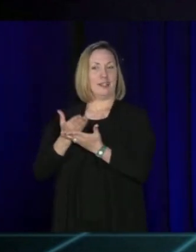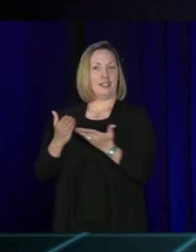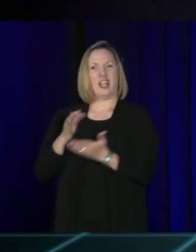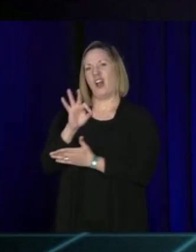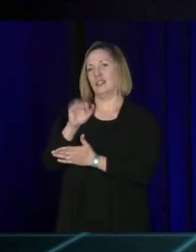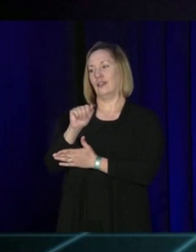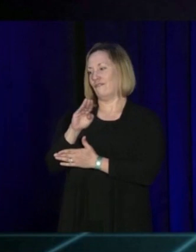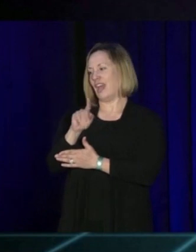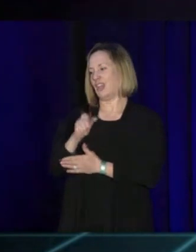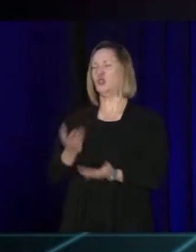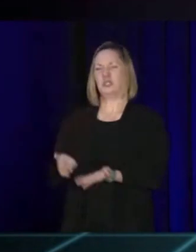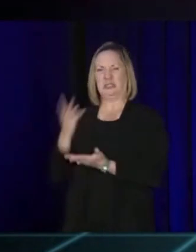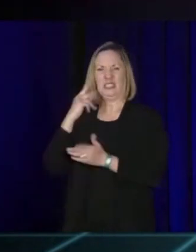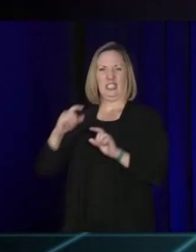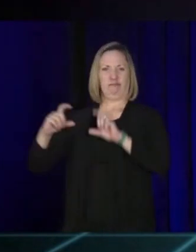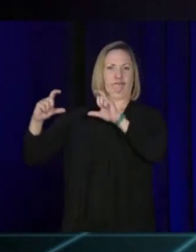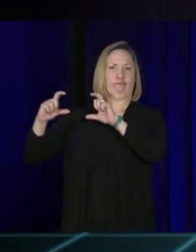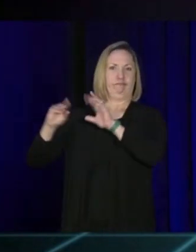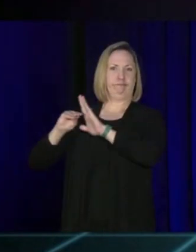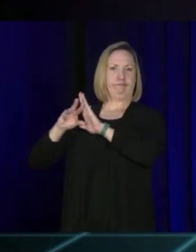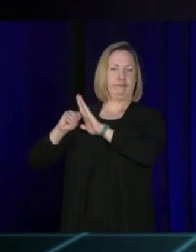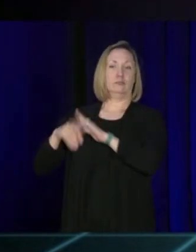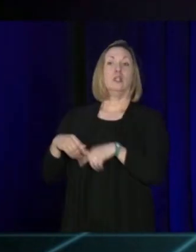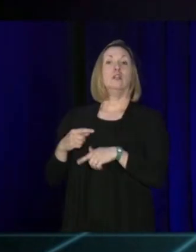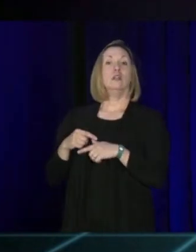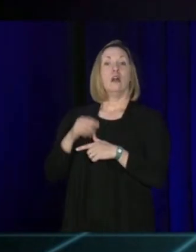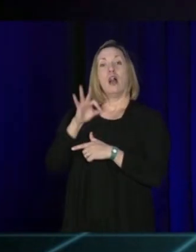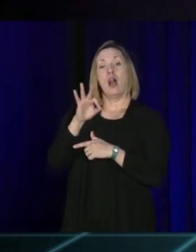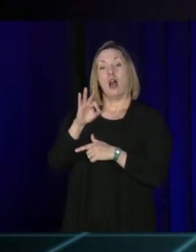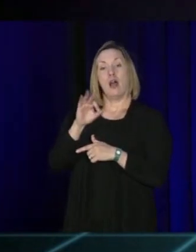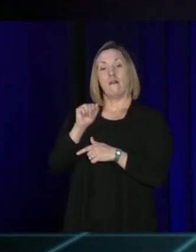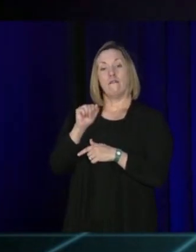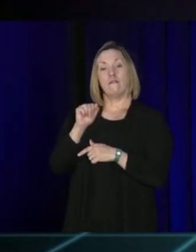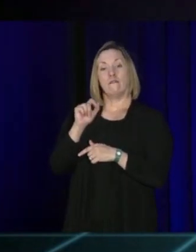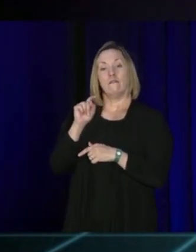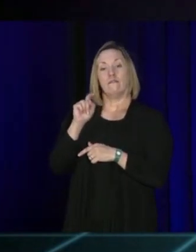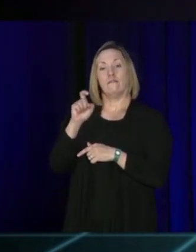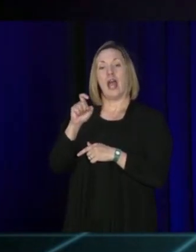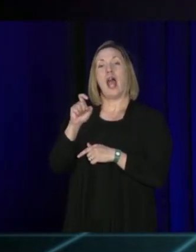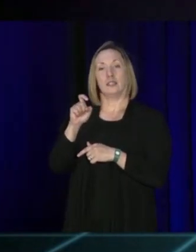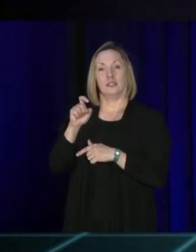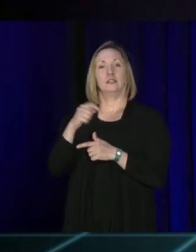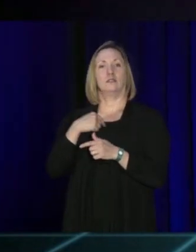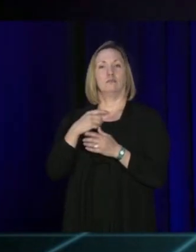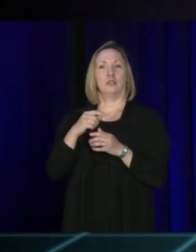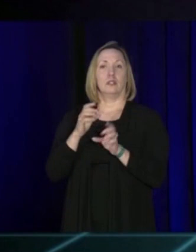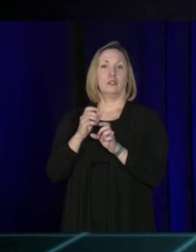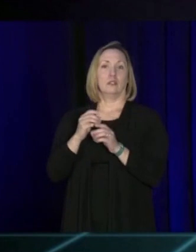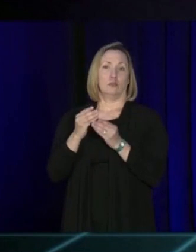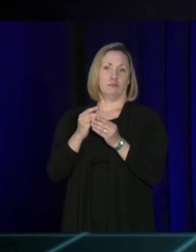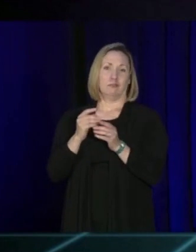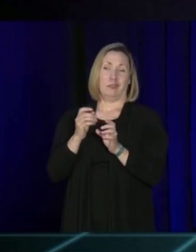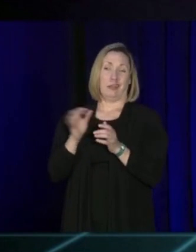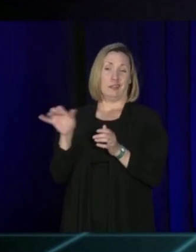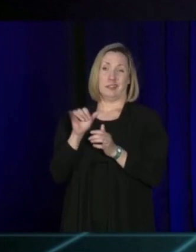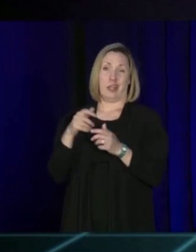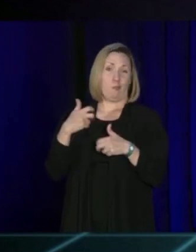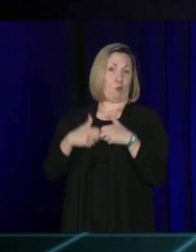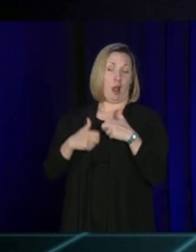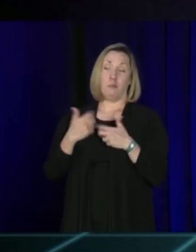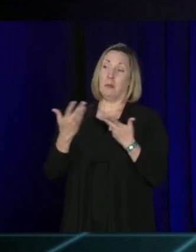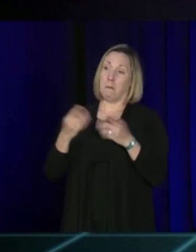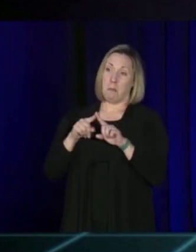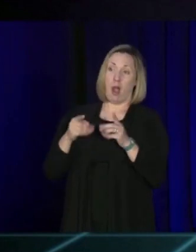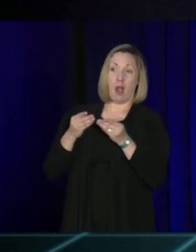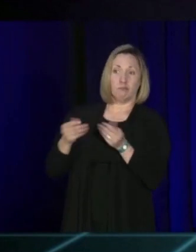there. And Facts solved the same problems, but in a completely different way. So it was way more functional, there's